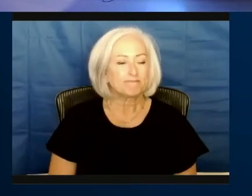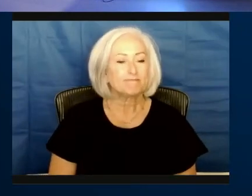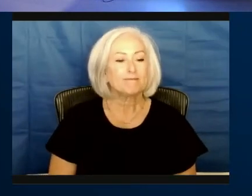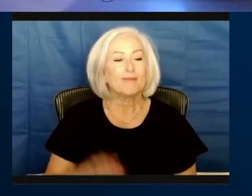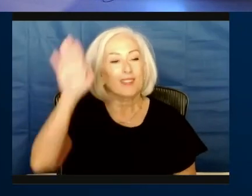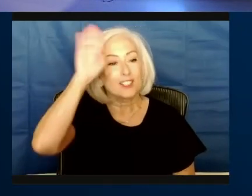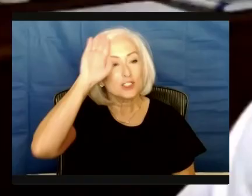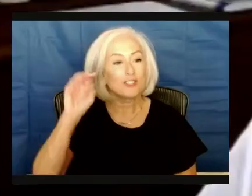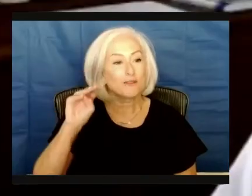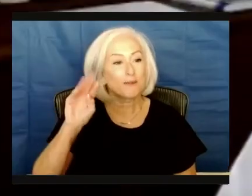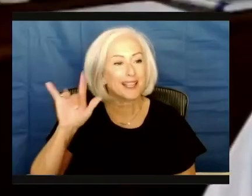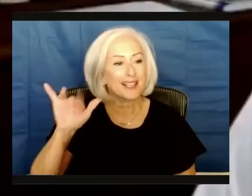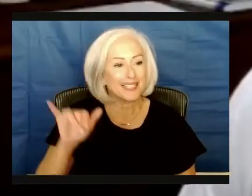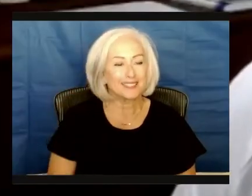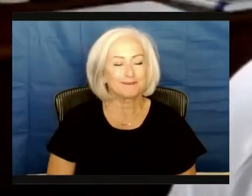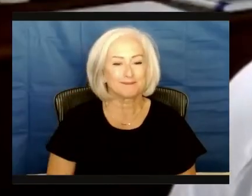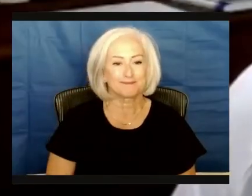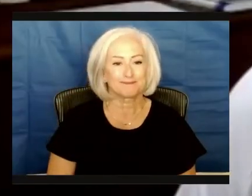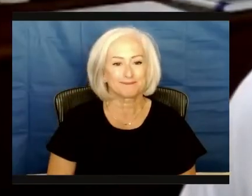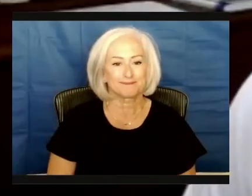Well, I'd really like to